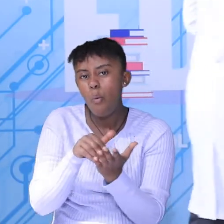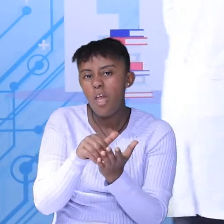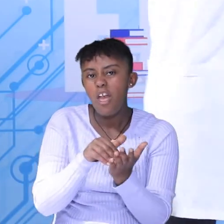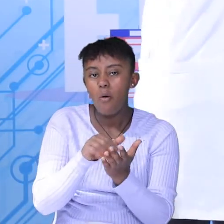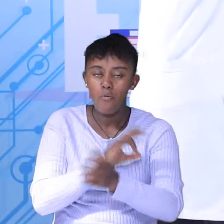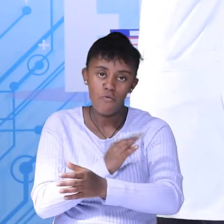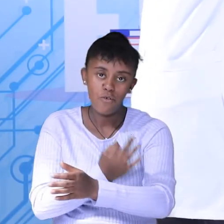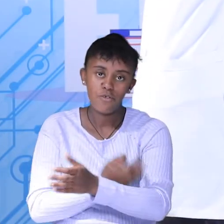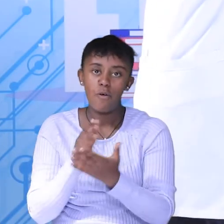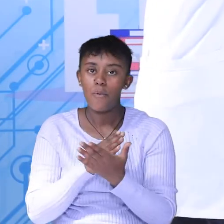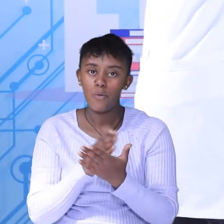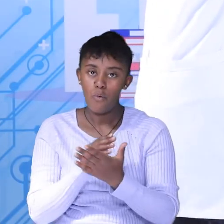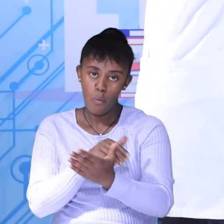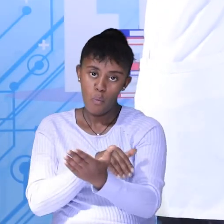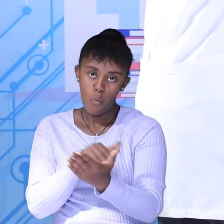force in between.